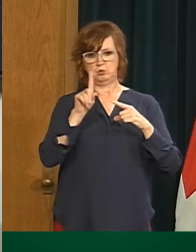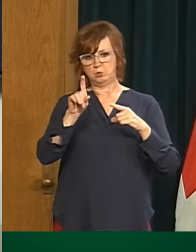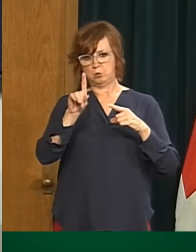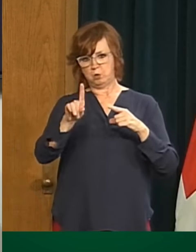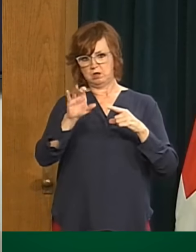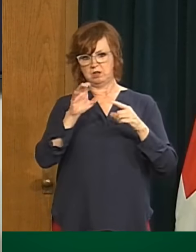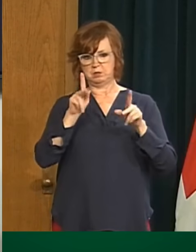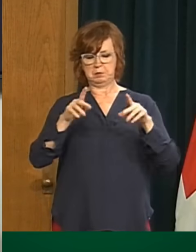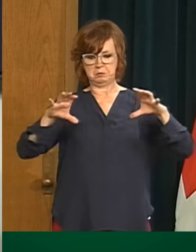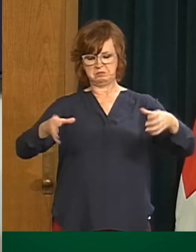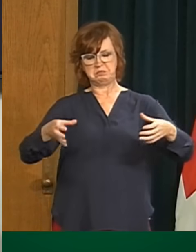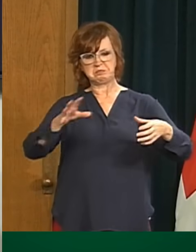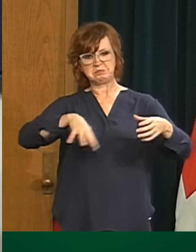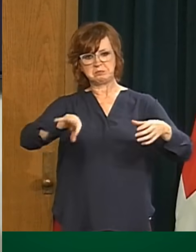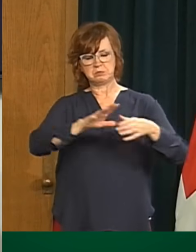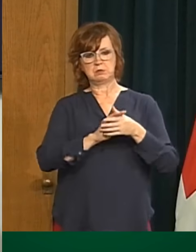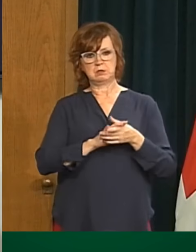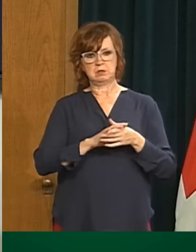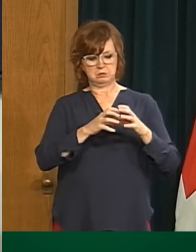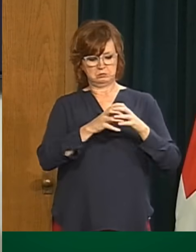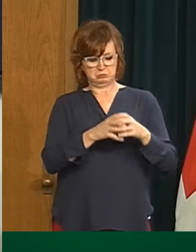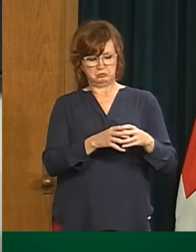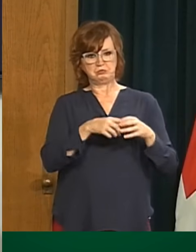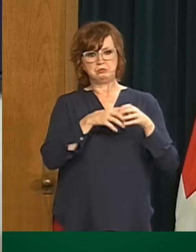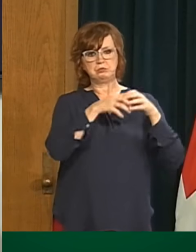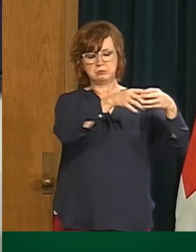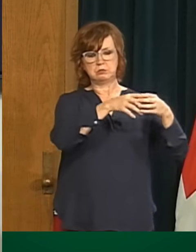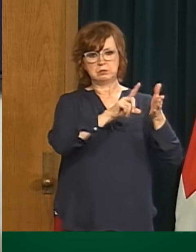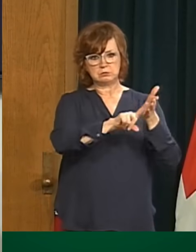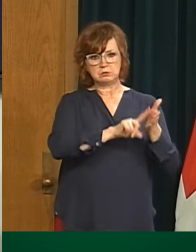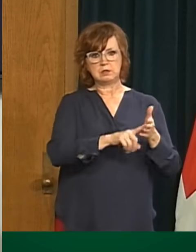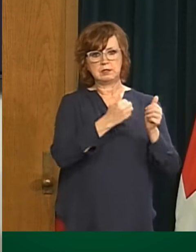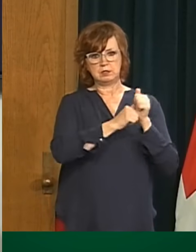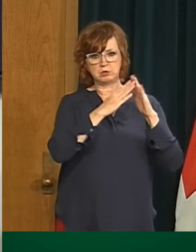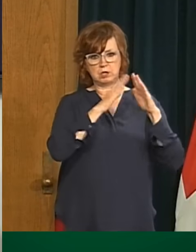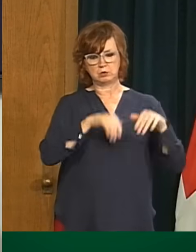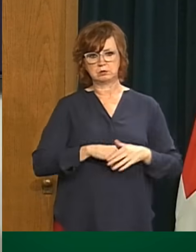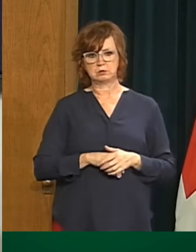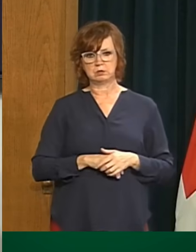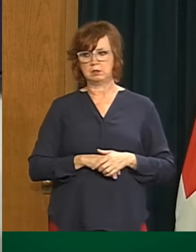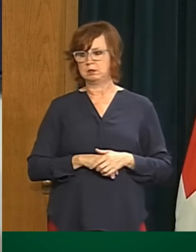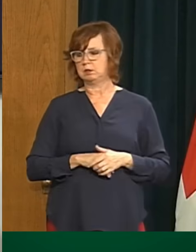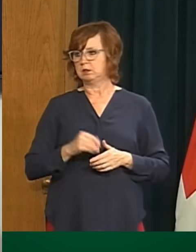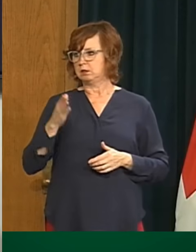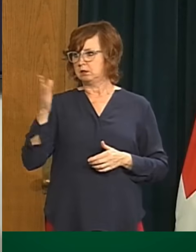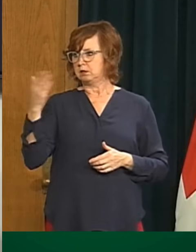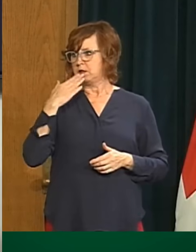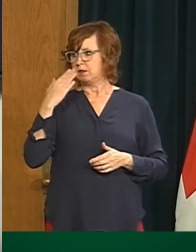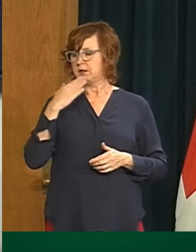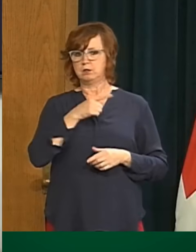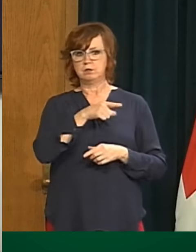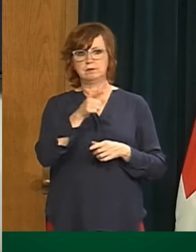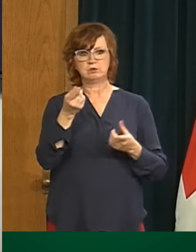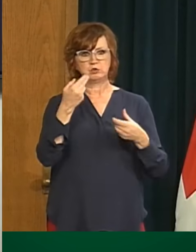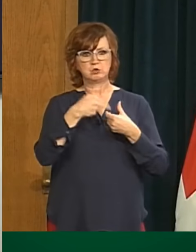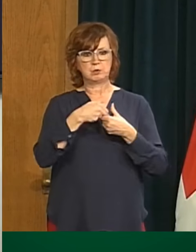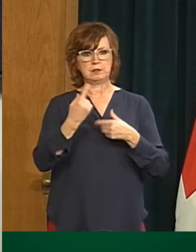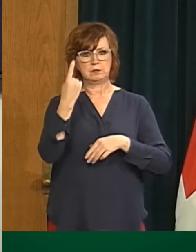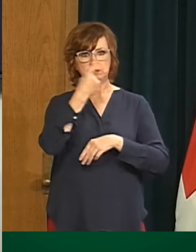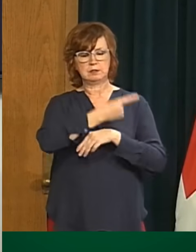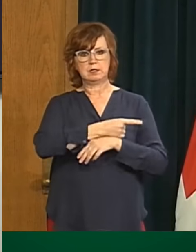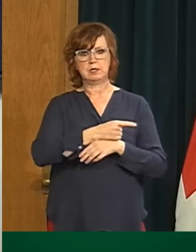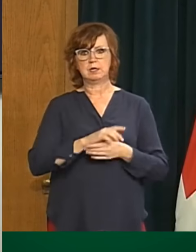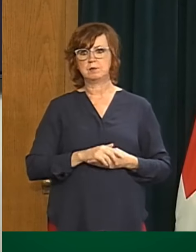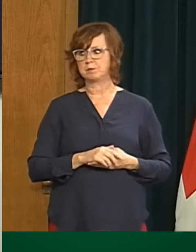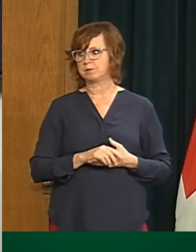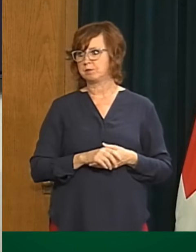as Public Safety Association has people on the ground there as well. Thanks very much for joining us today, everyone. I'll note